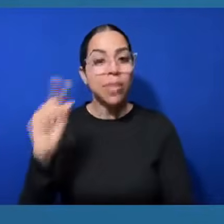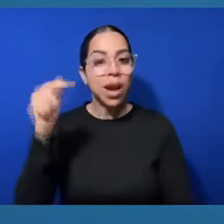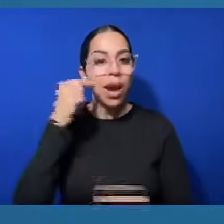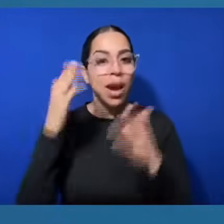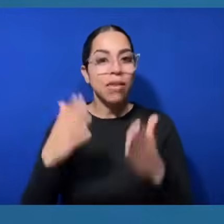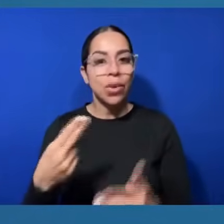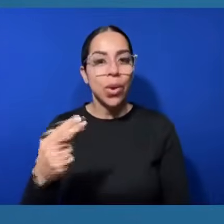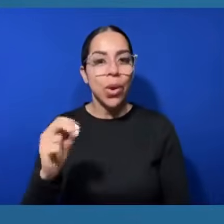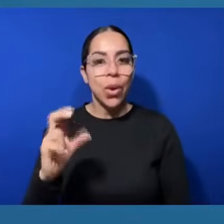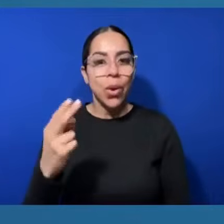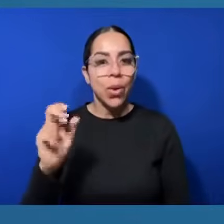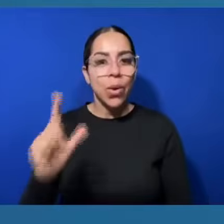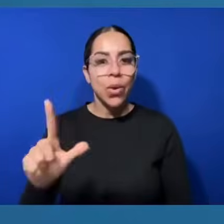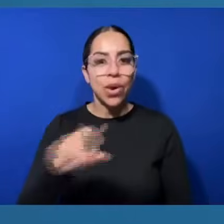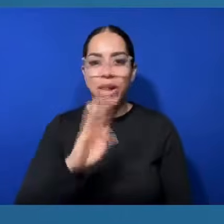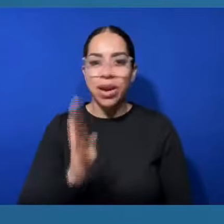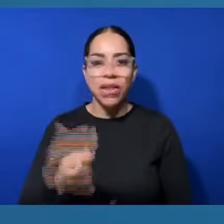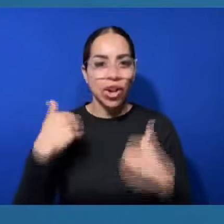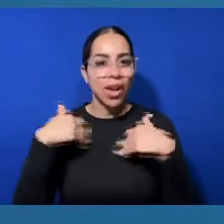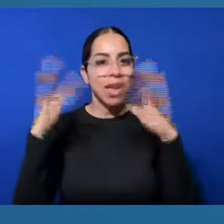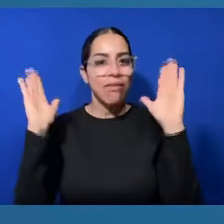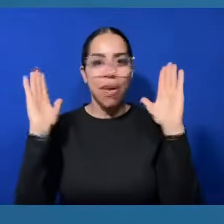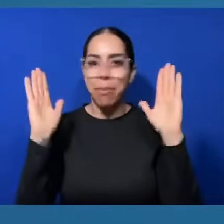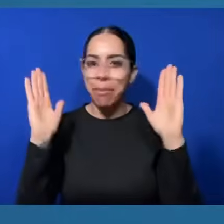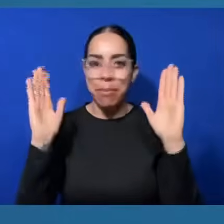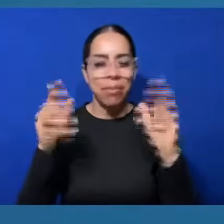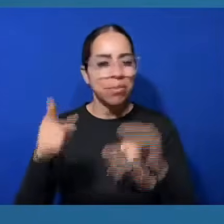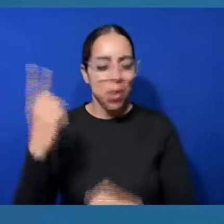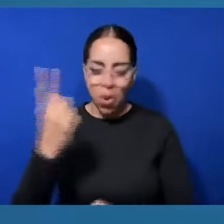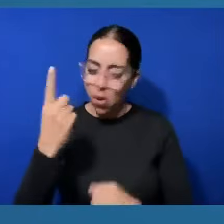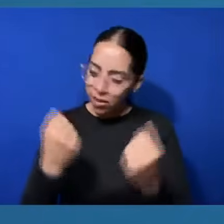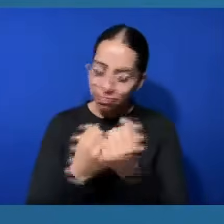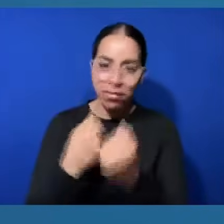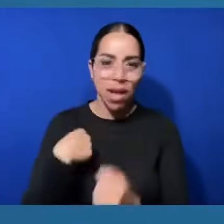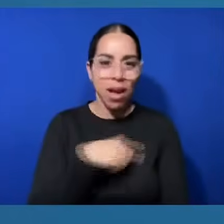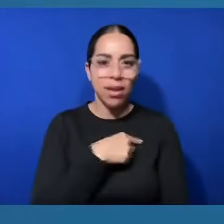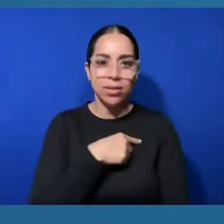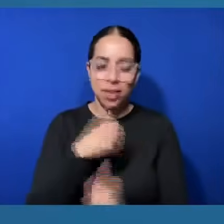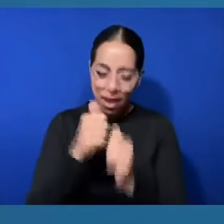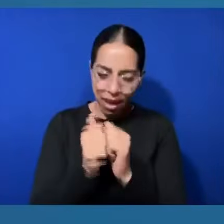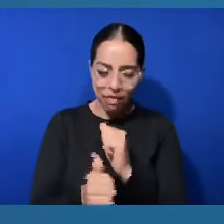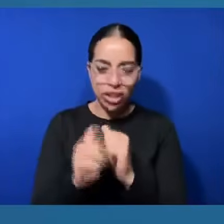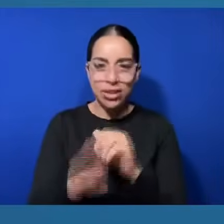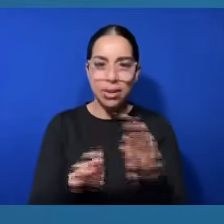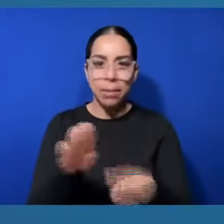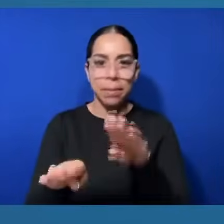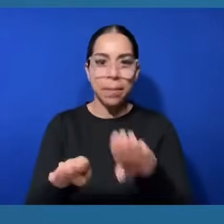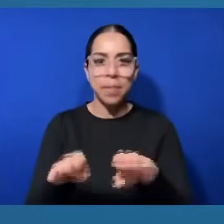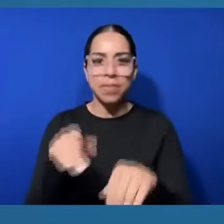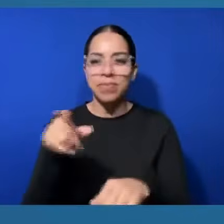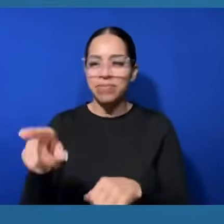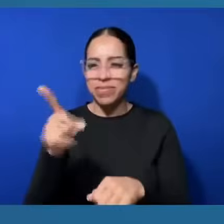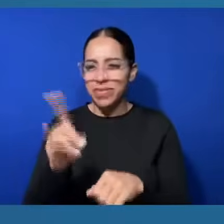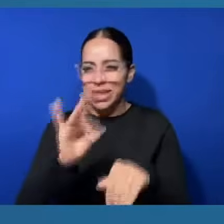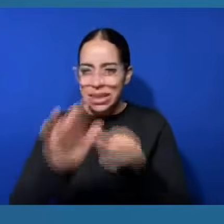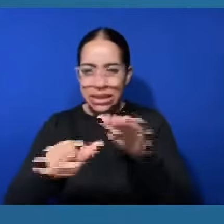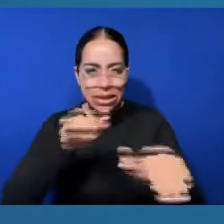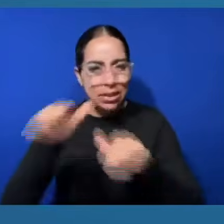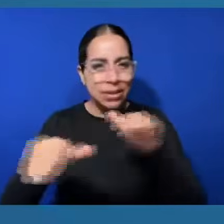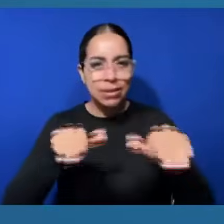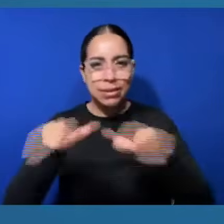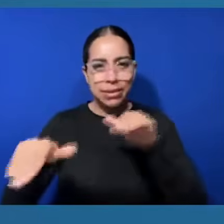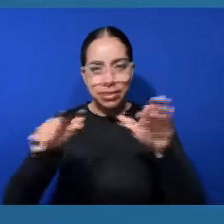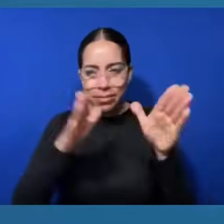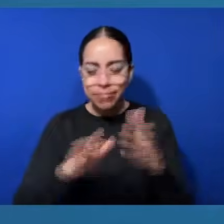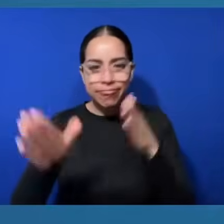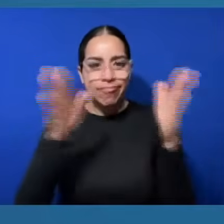us, was always with us every step of the way, and moved heaven and earth, every resource, anything we needed from the state